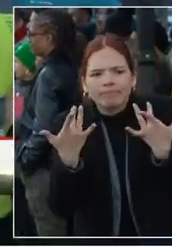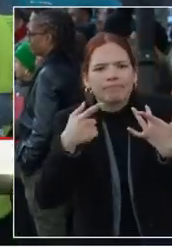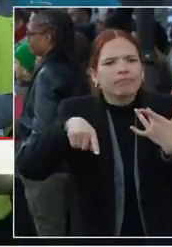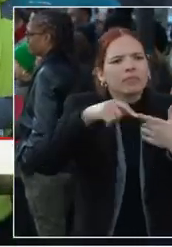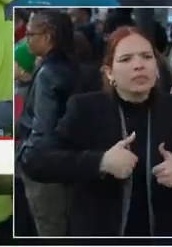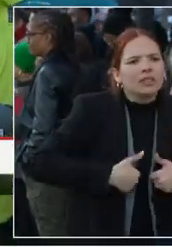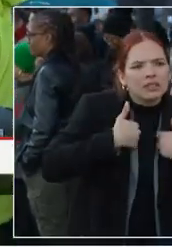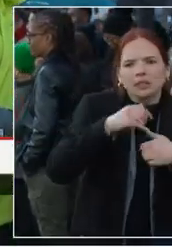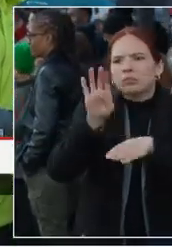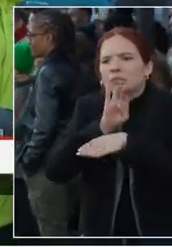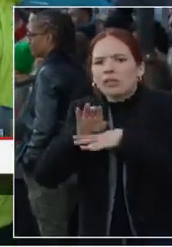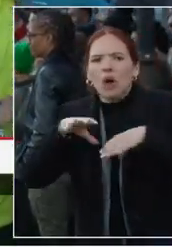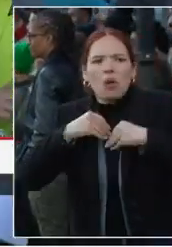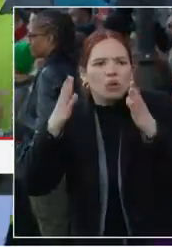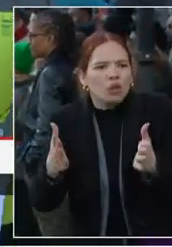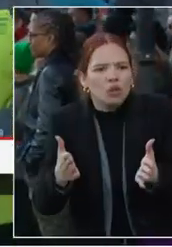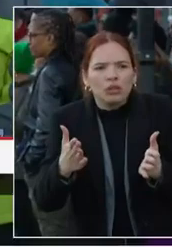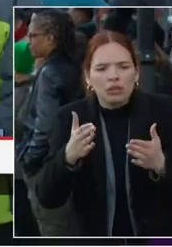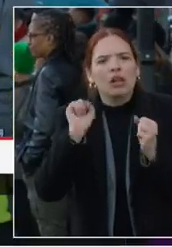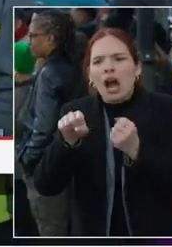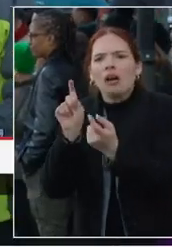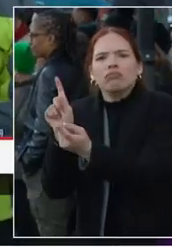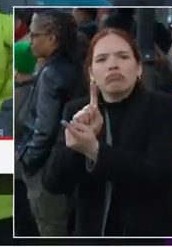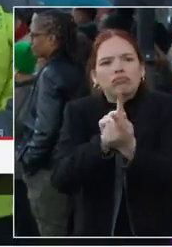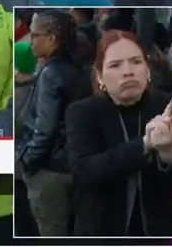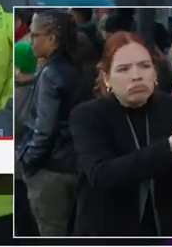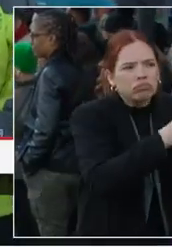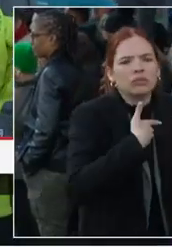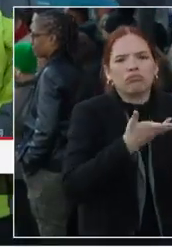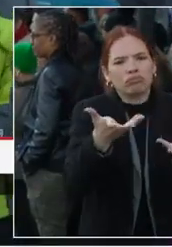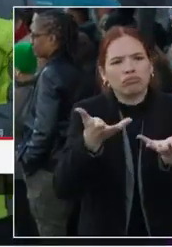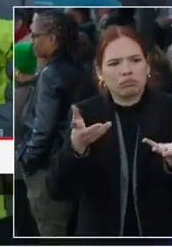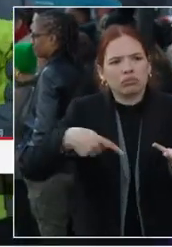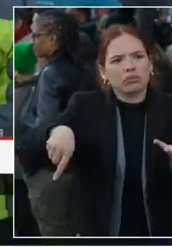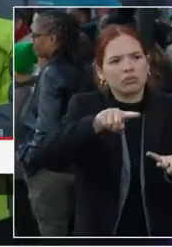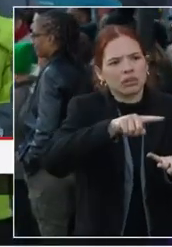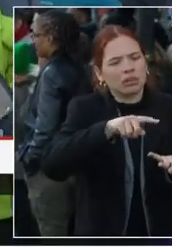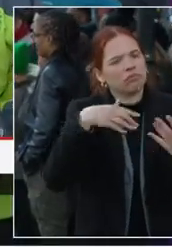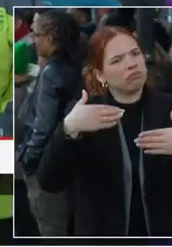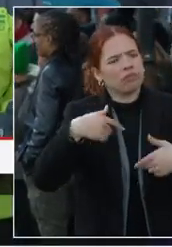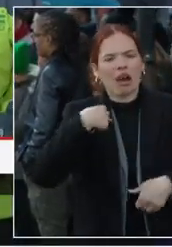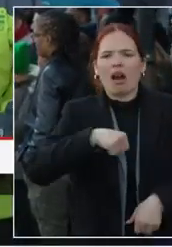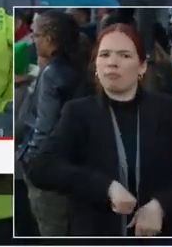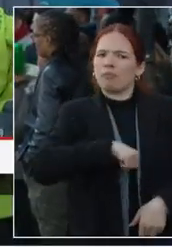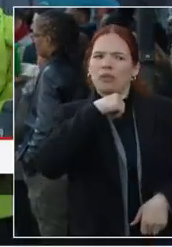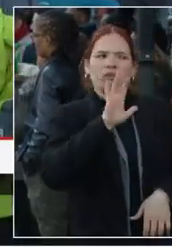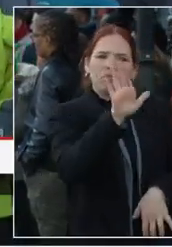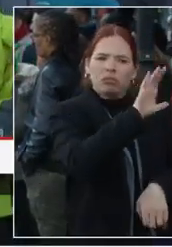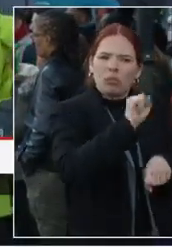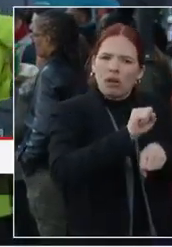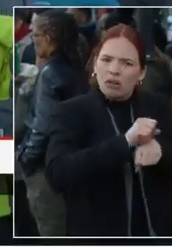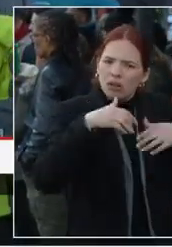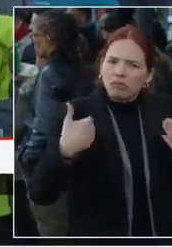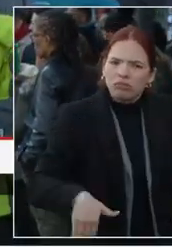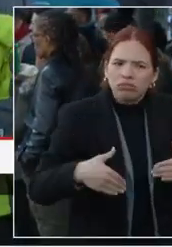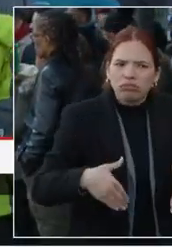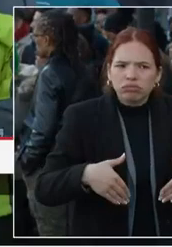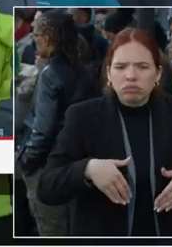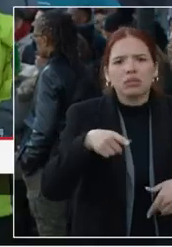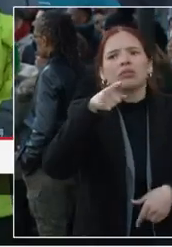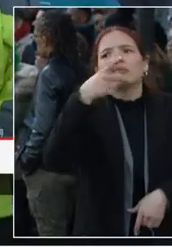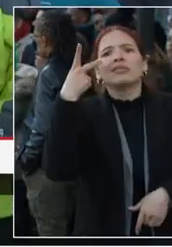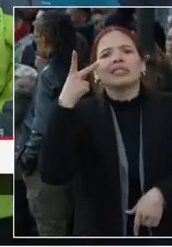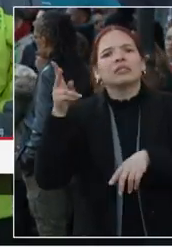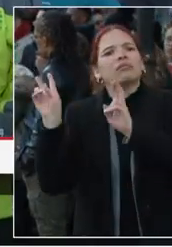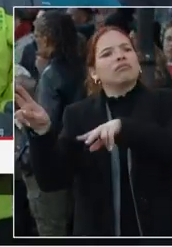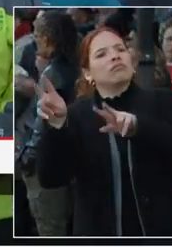appreciate them in the service that they bring to the citizens of the District of Columbia. But I want to invite everybody to just kind of take a look around real quick. Just take a quick